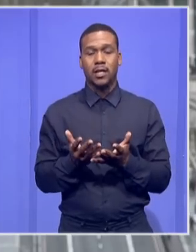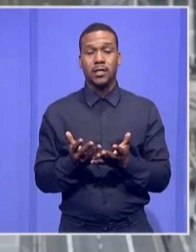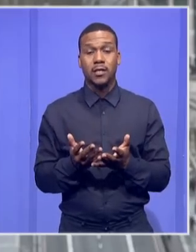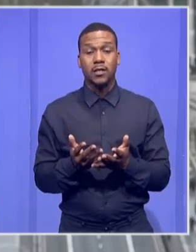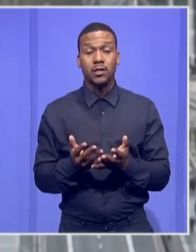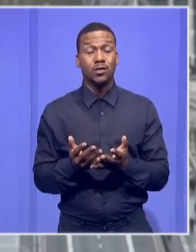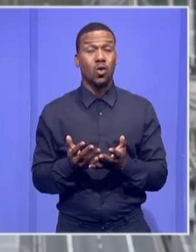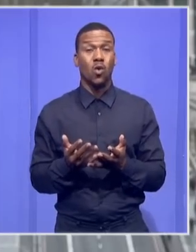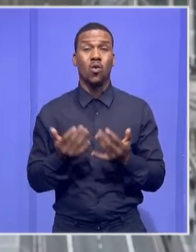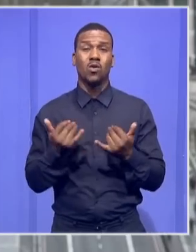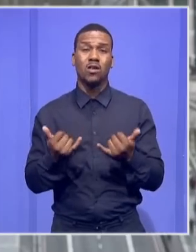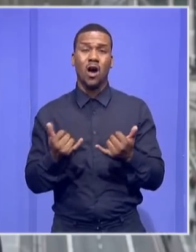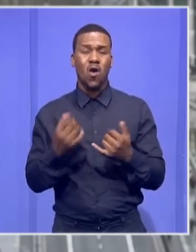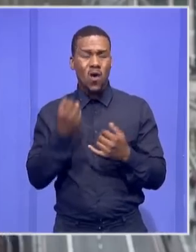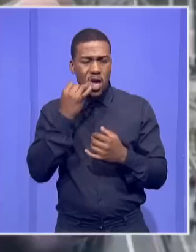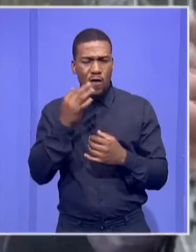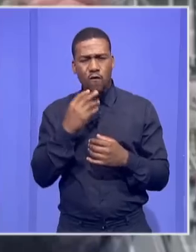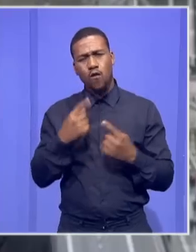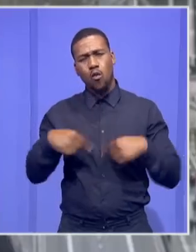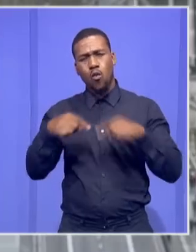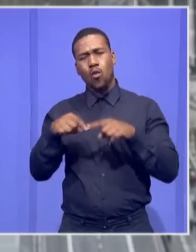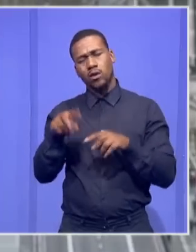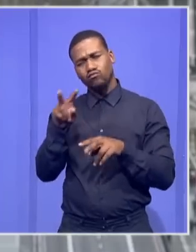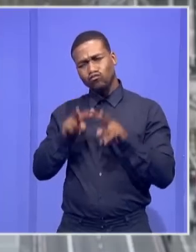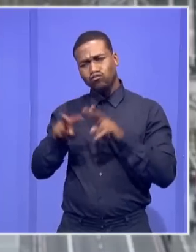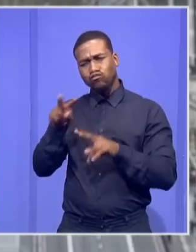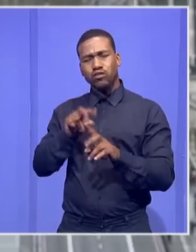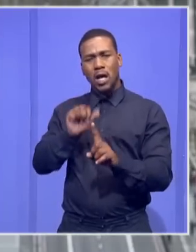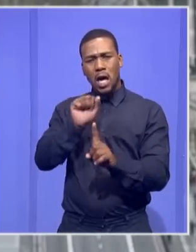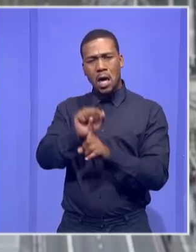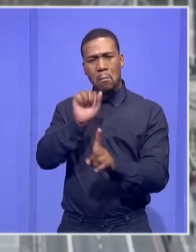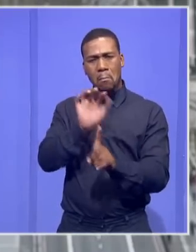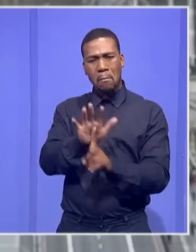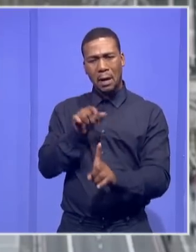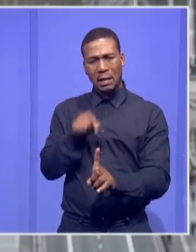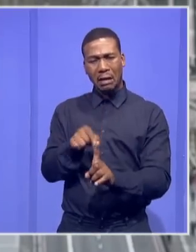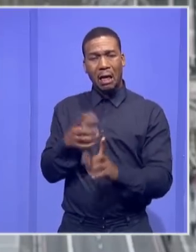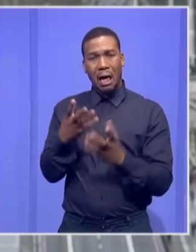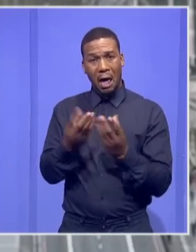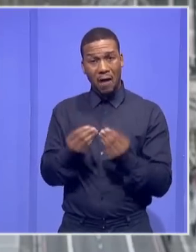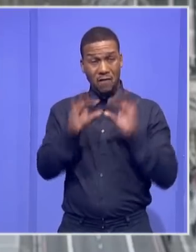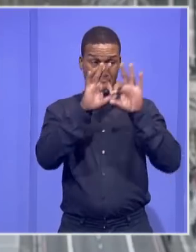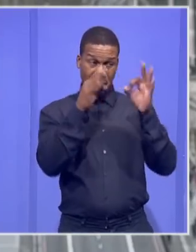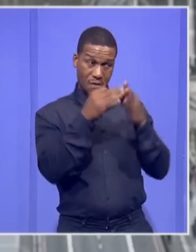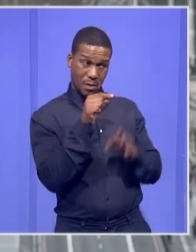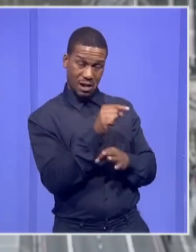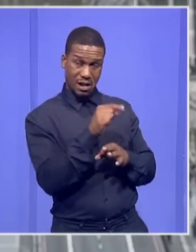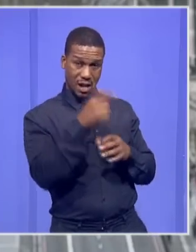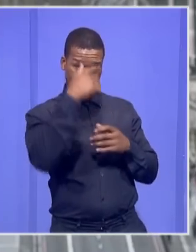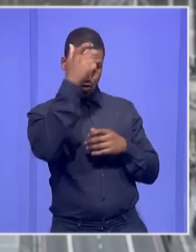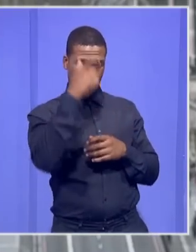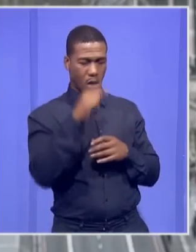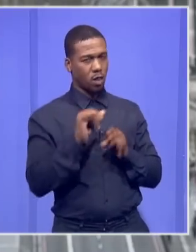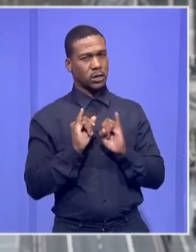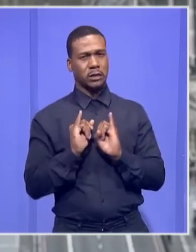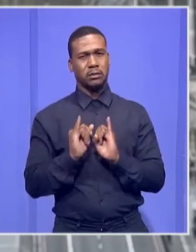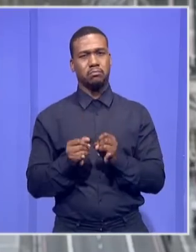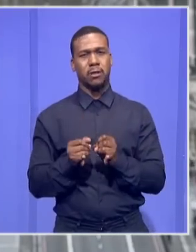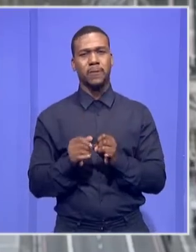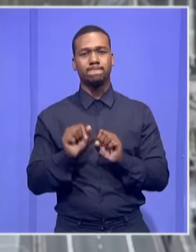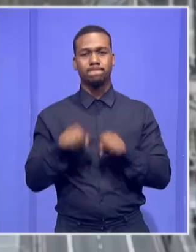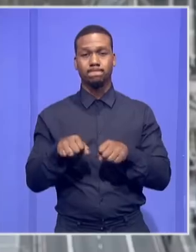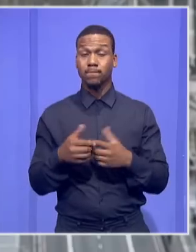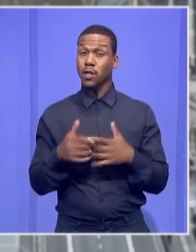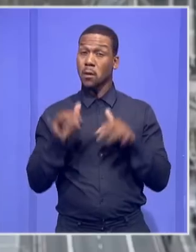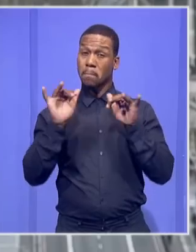we just look at the impact that has on the royal family, it's highly damaging, of course. A lot of people would say,